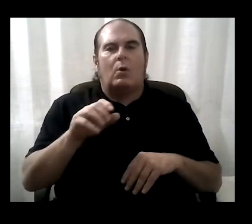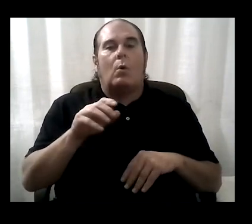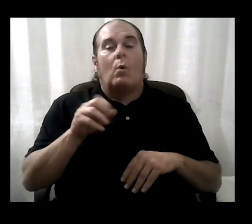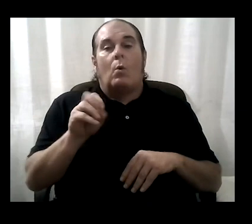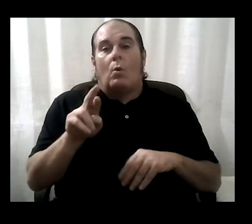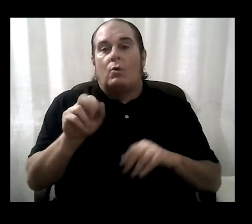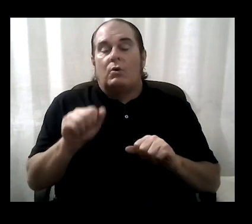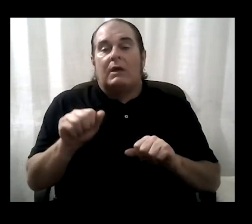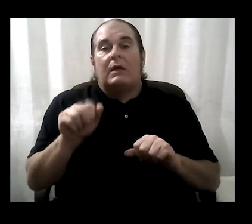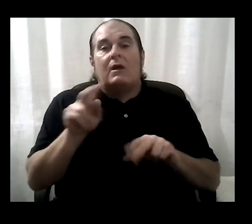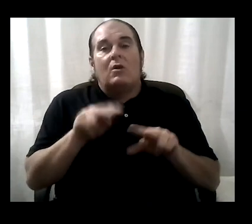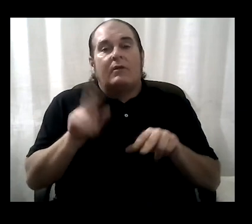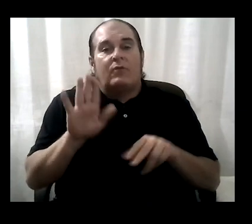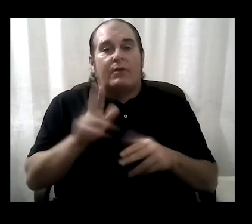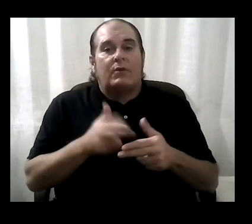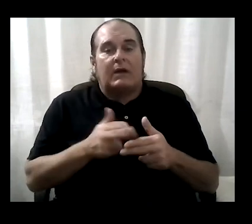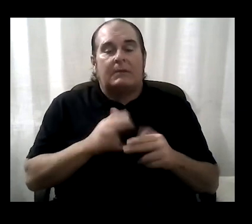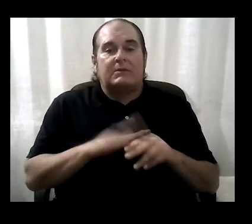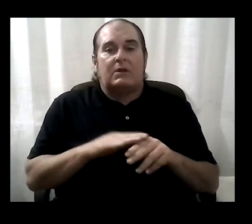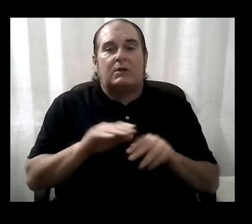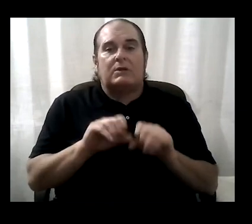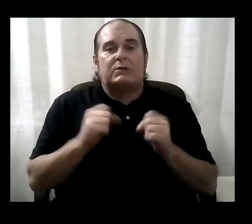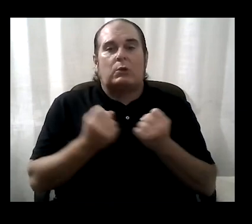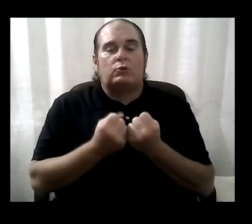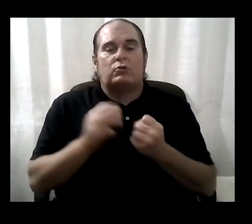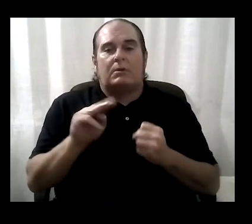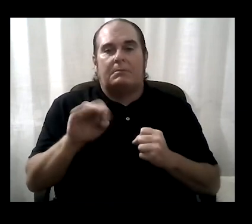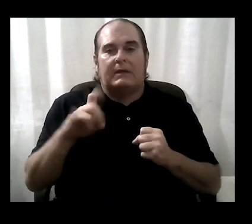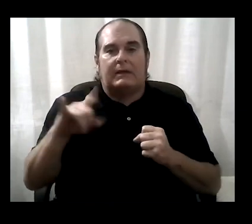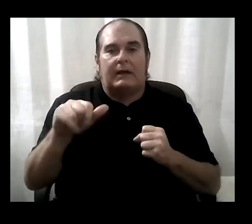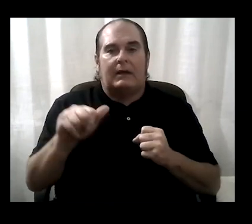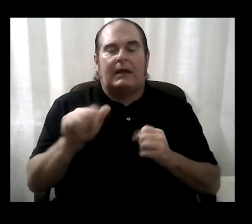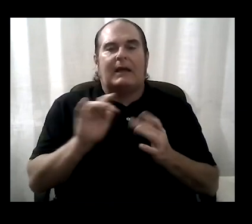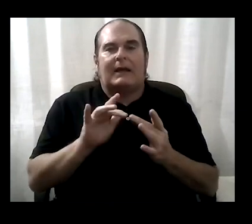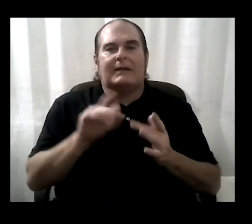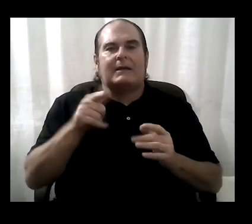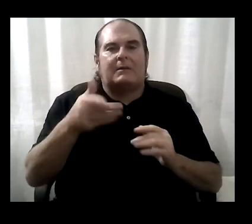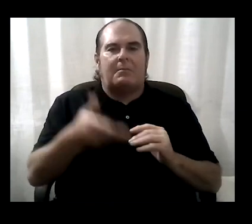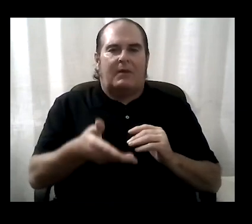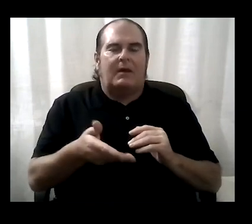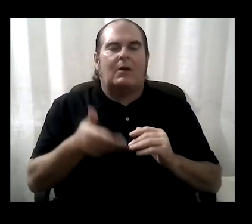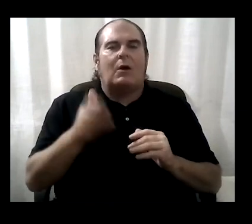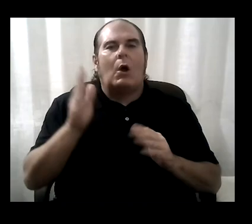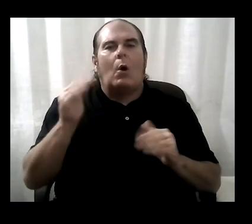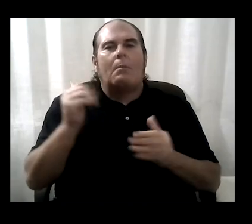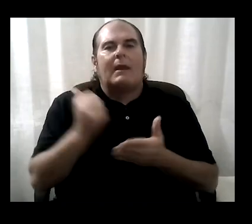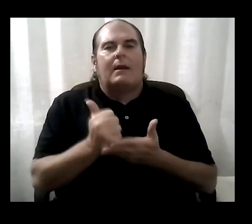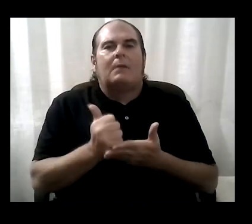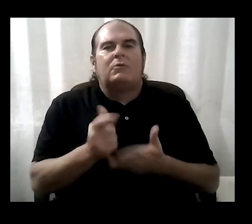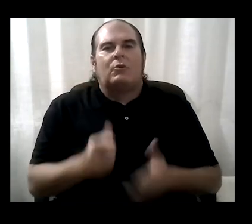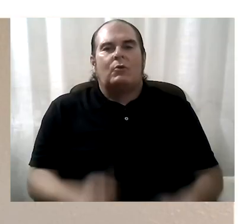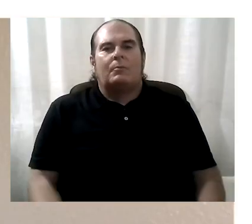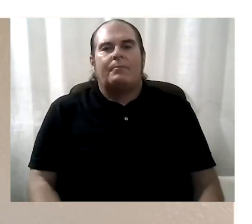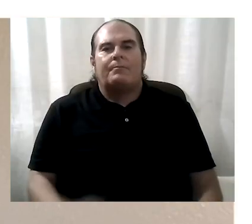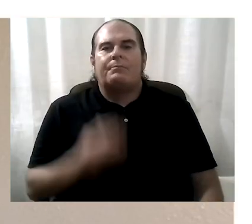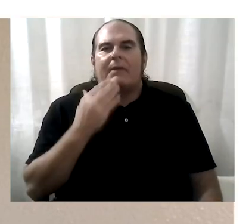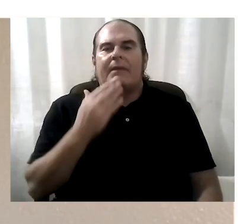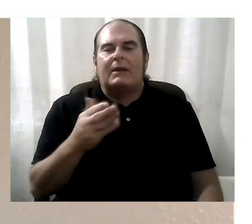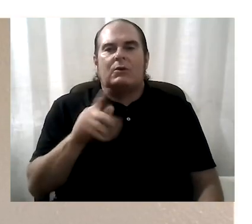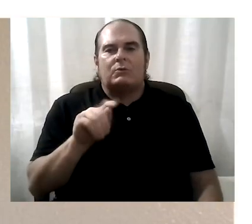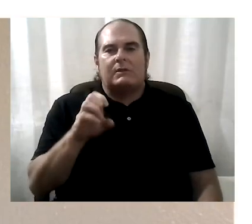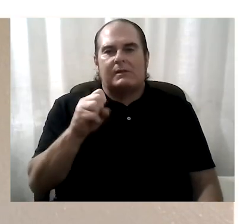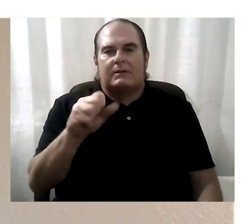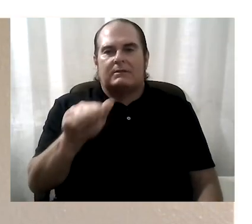look for their names on social media and contact them there. I hope this was helpful. Thank you,